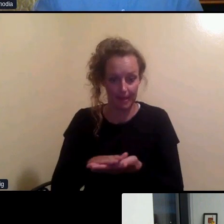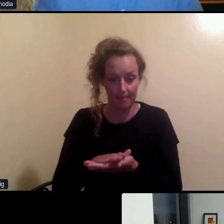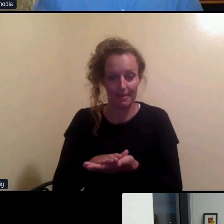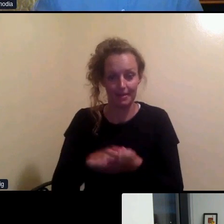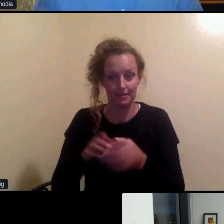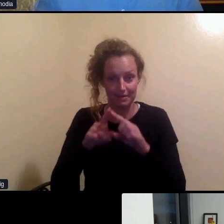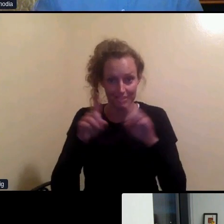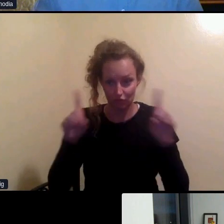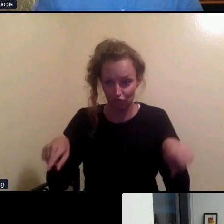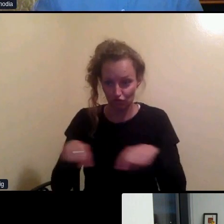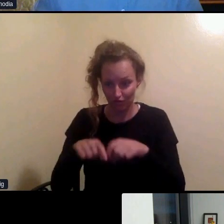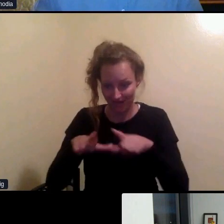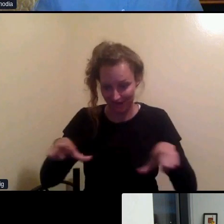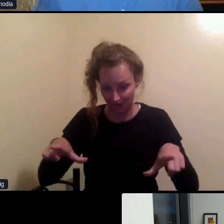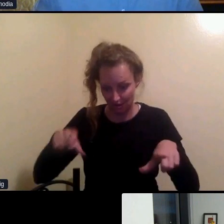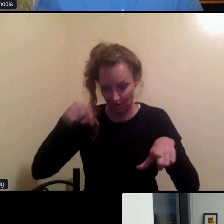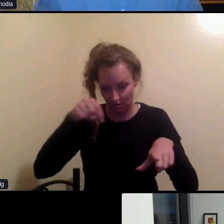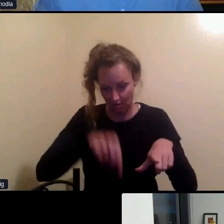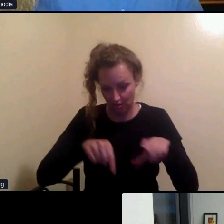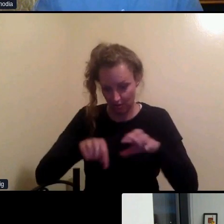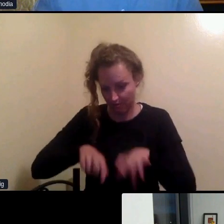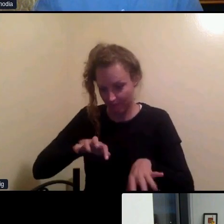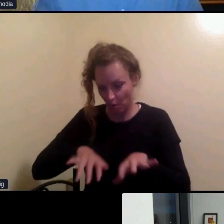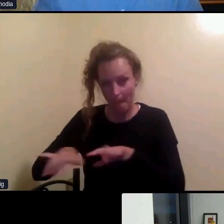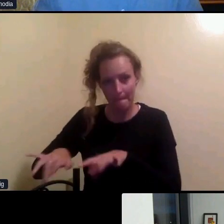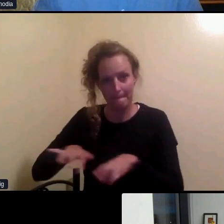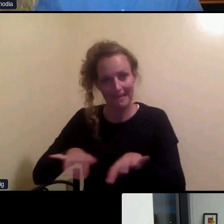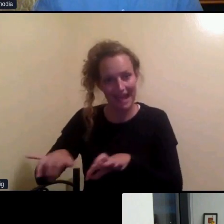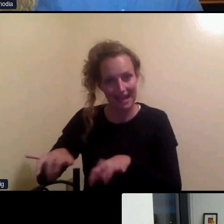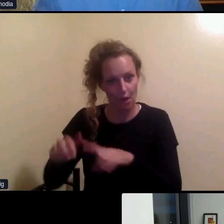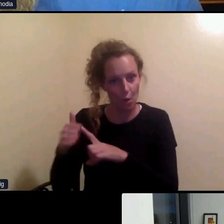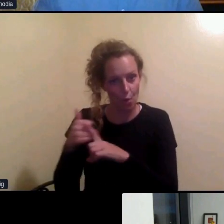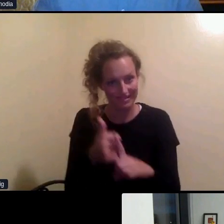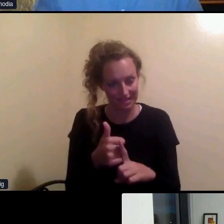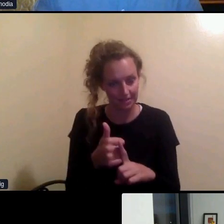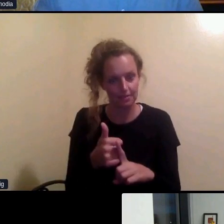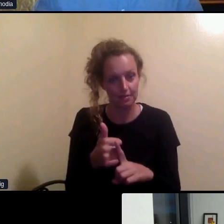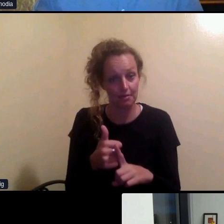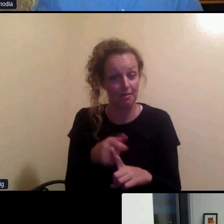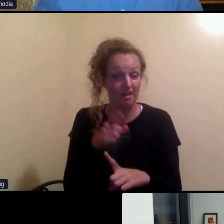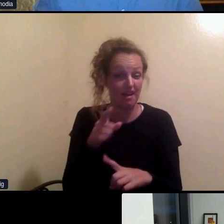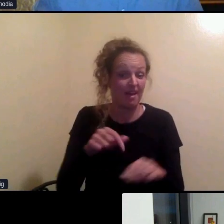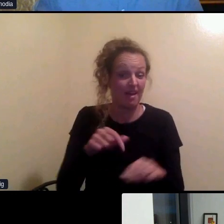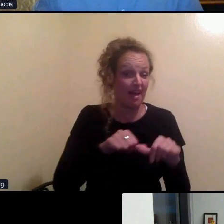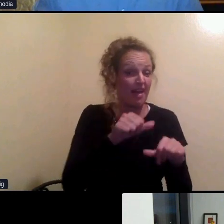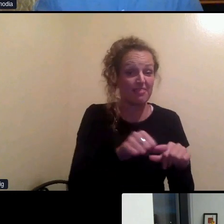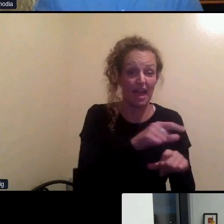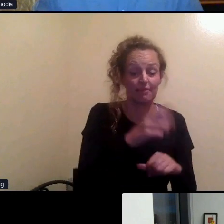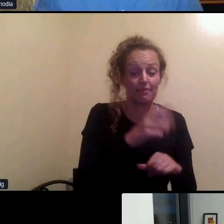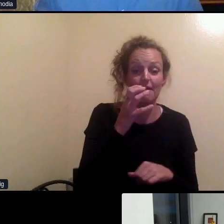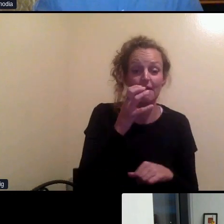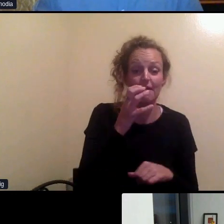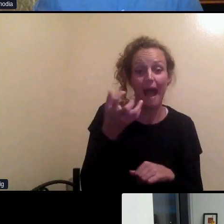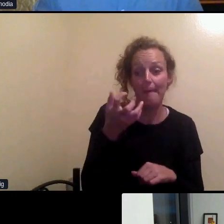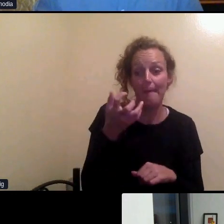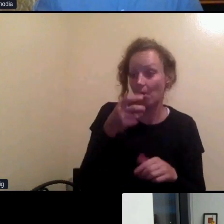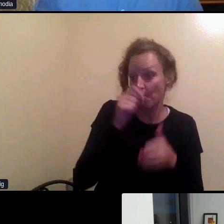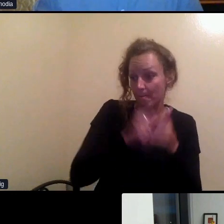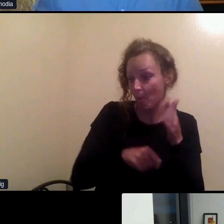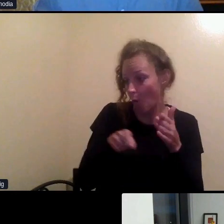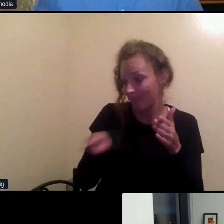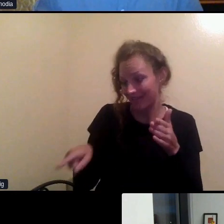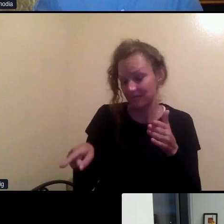company and used that as a basis to develop the first touch screen iPhone that everybody today in the world